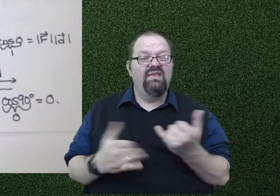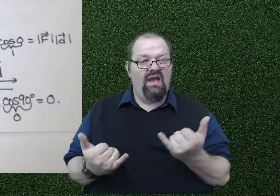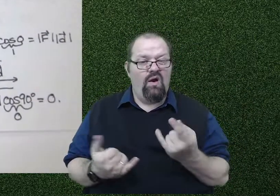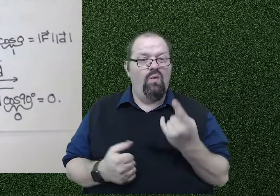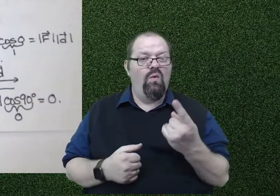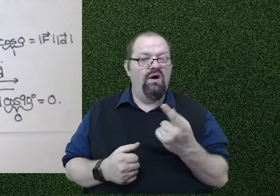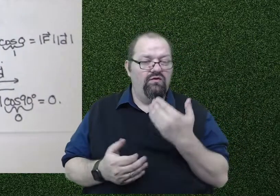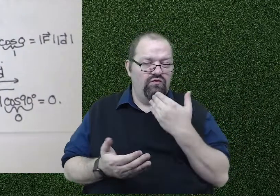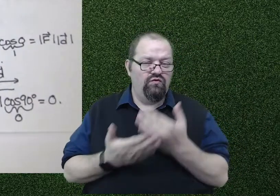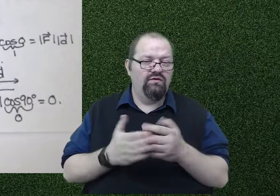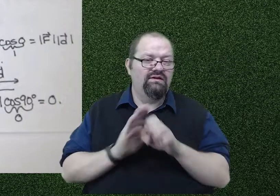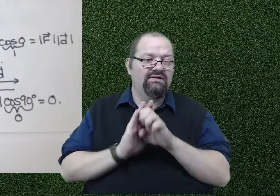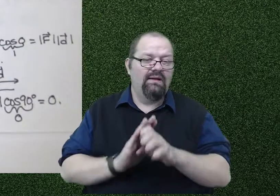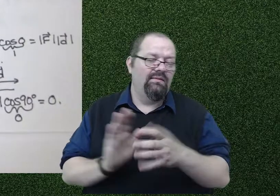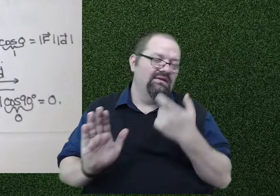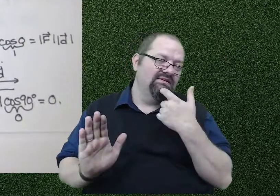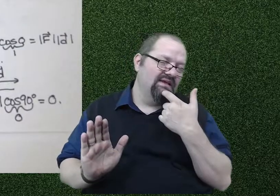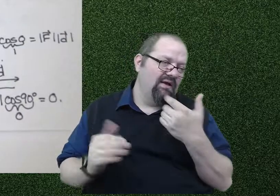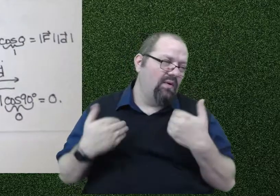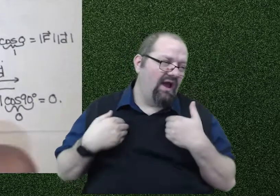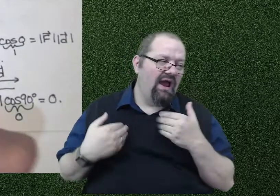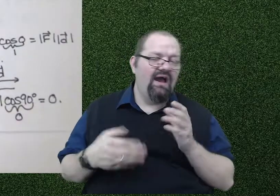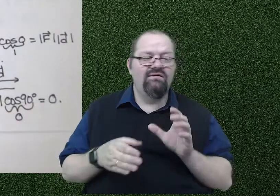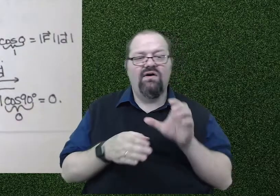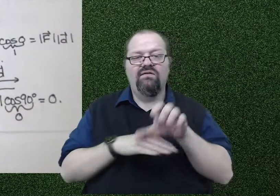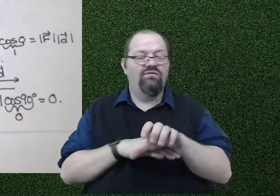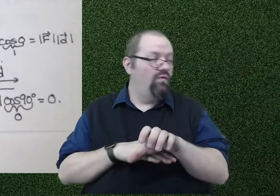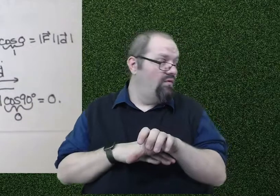Let's say my force